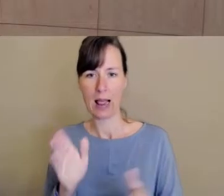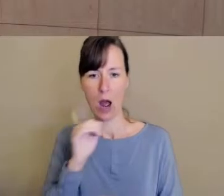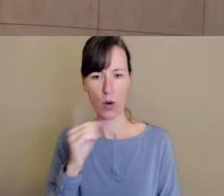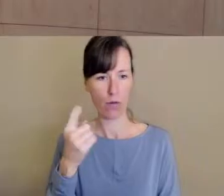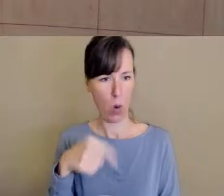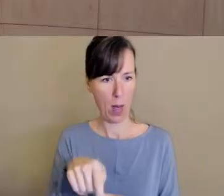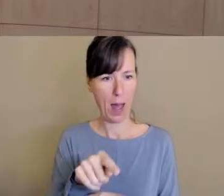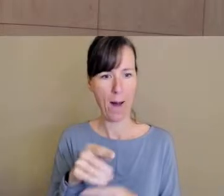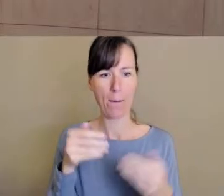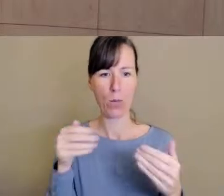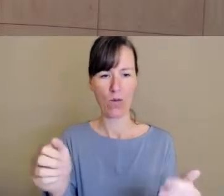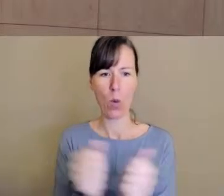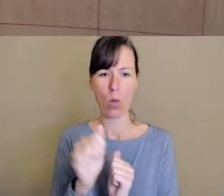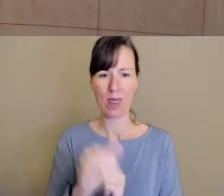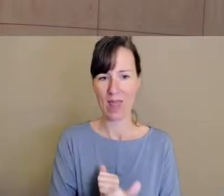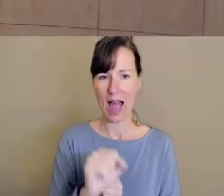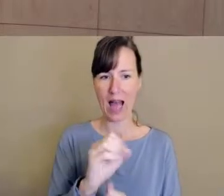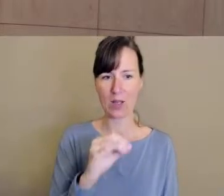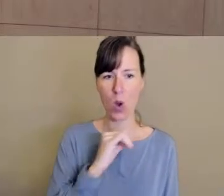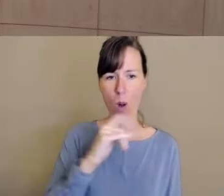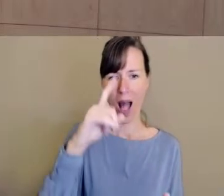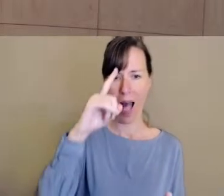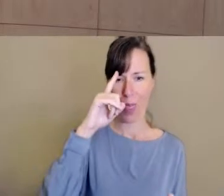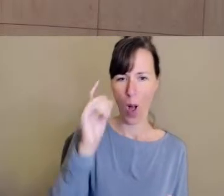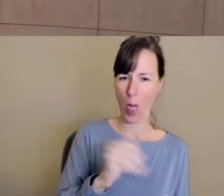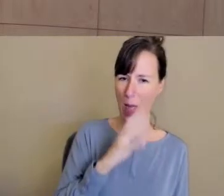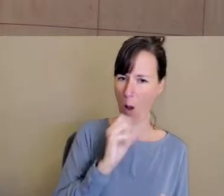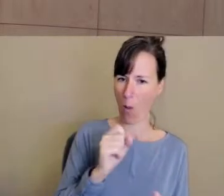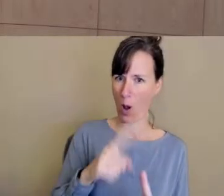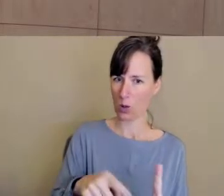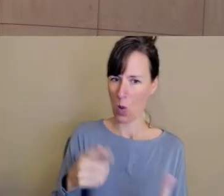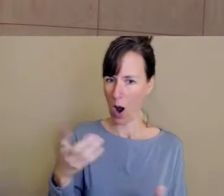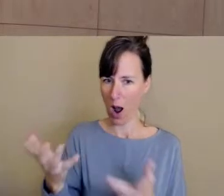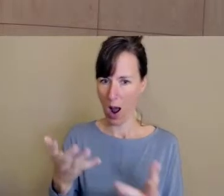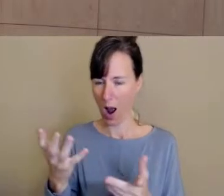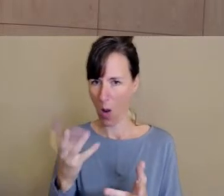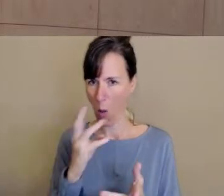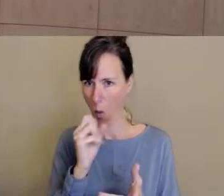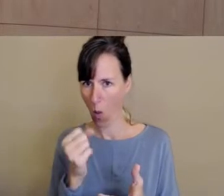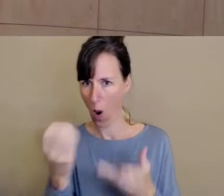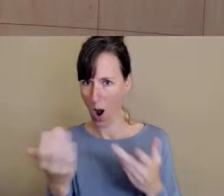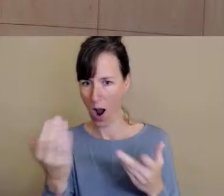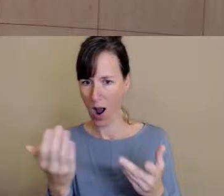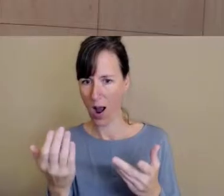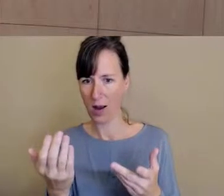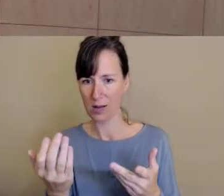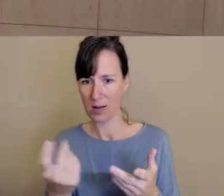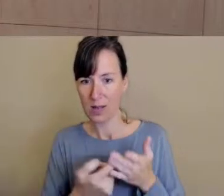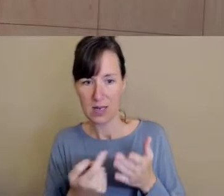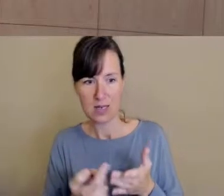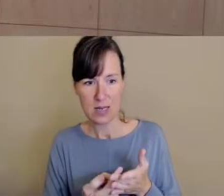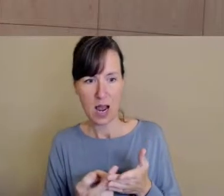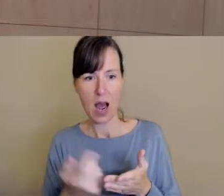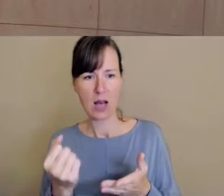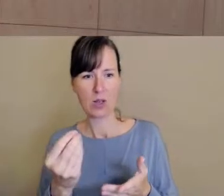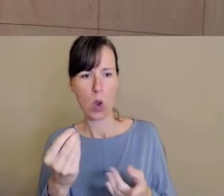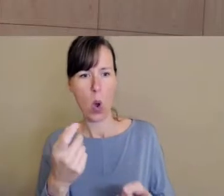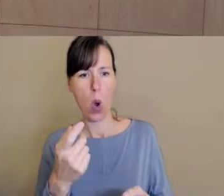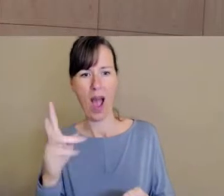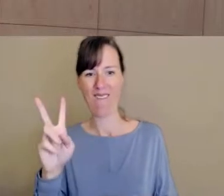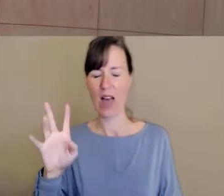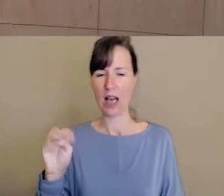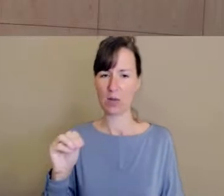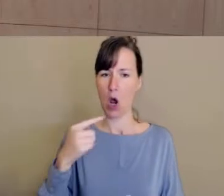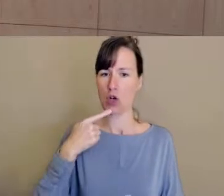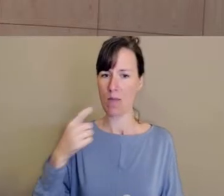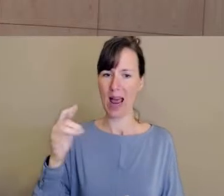I respectfully disagree with that, since this will be partnership with the town, and we are part of the town going forward.